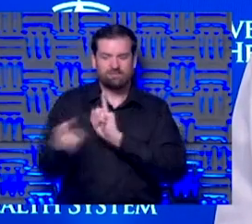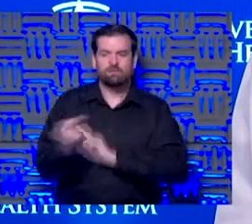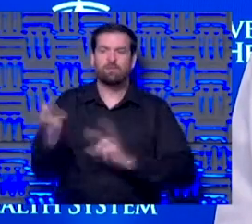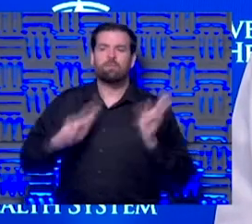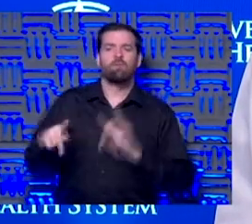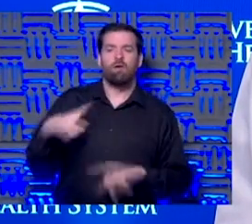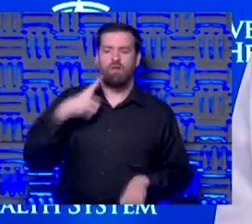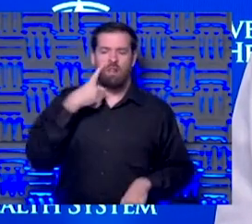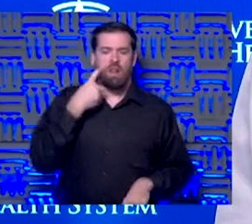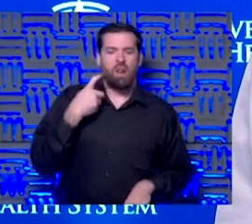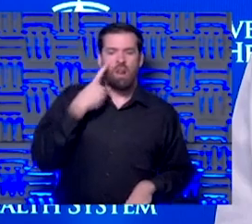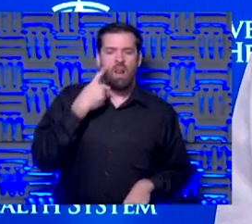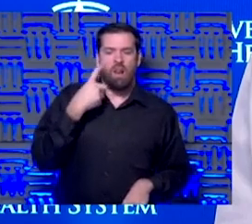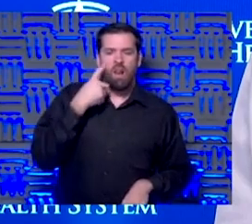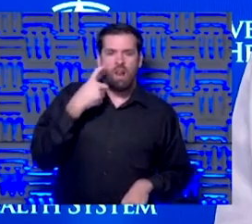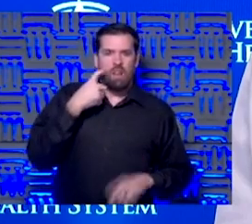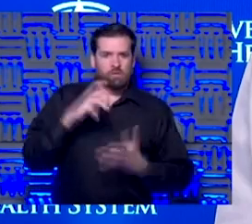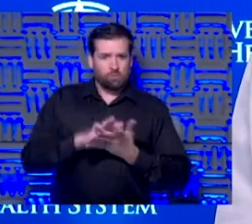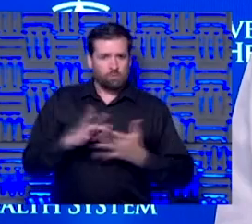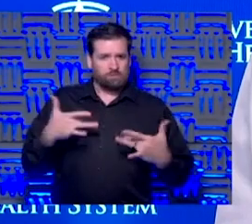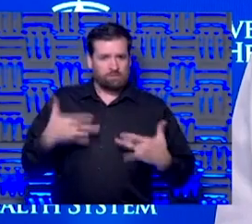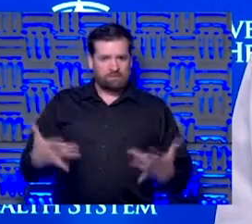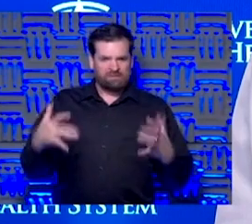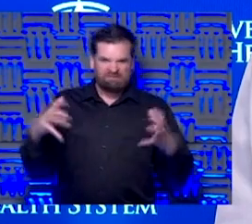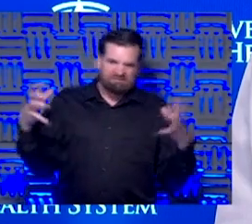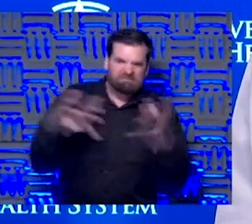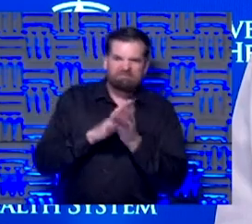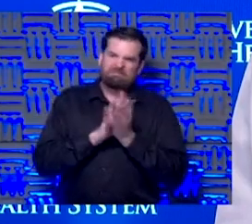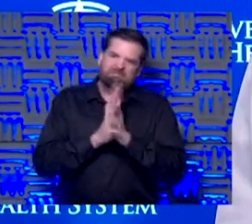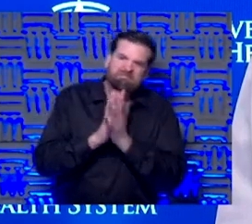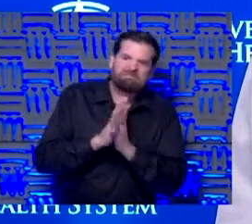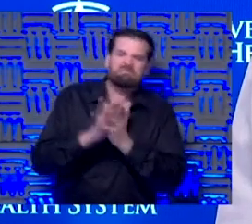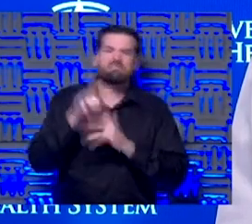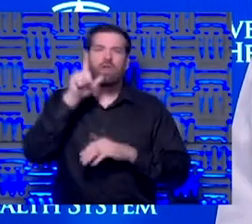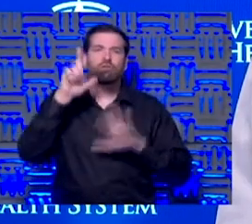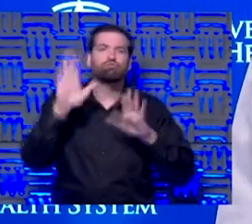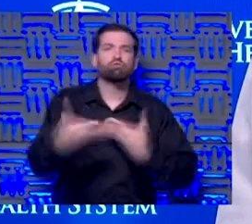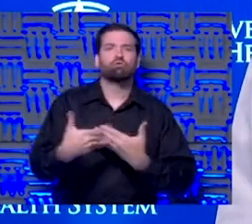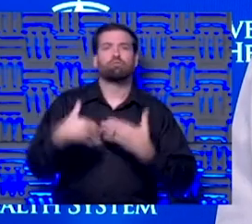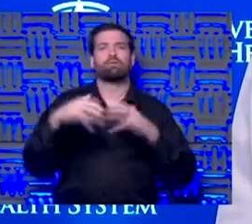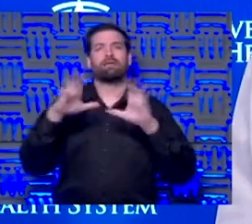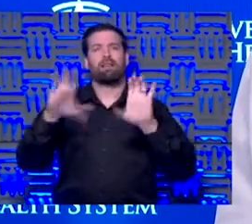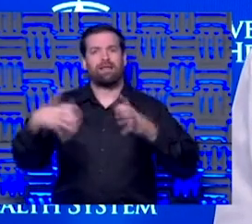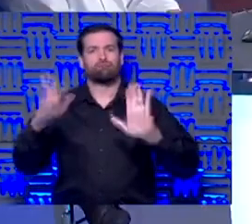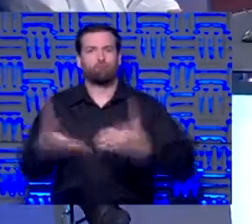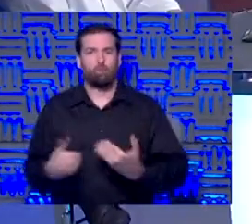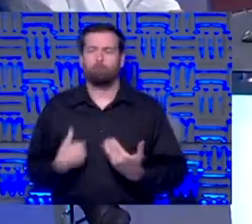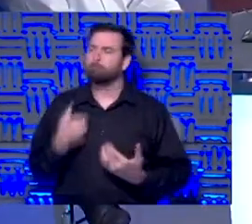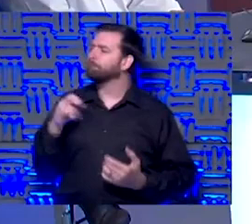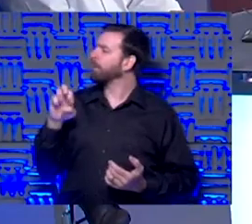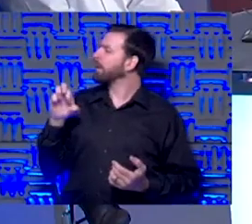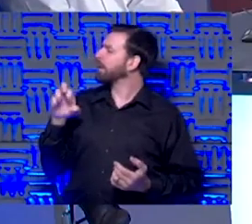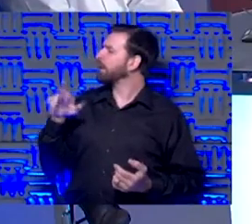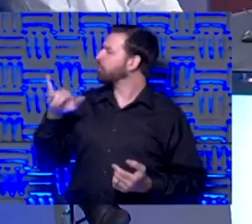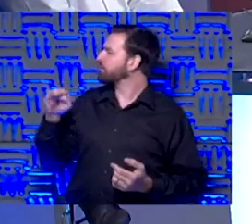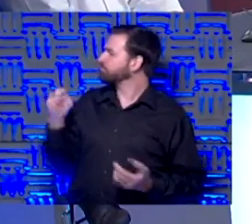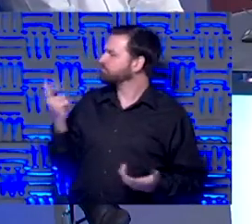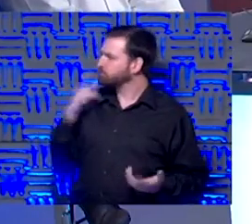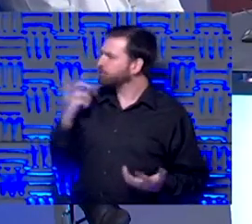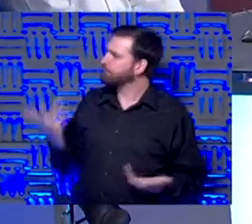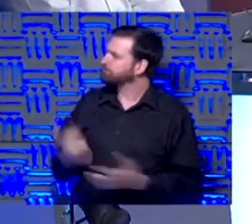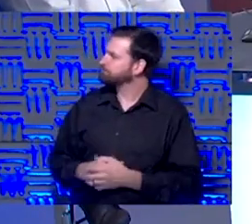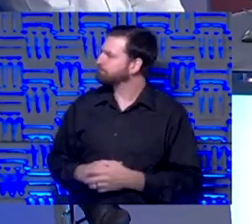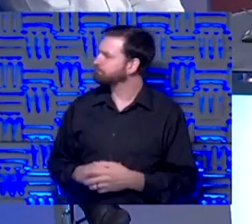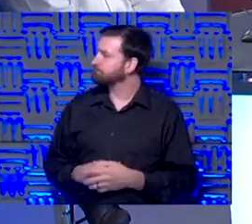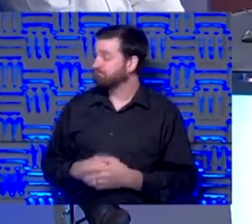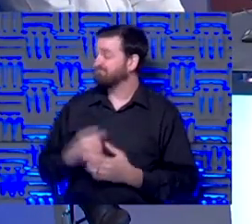skeptical because schools, they think of them as crowded classrooms, crowded lunchrooms. What are the recommendations? So, Erin, what do you think? Help us with that, because I know